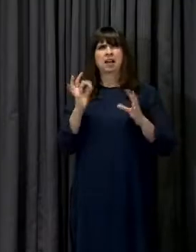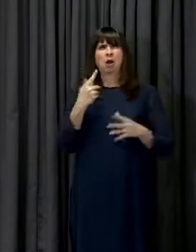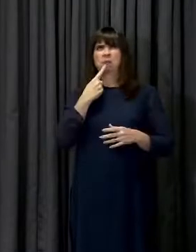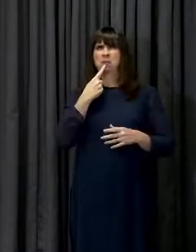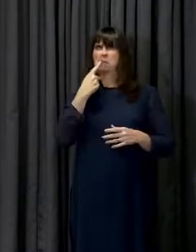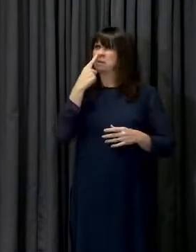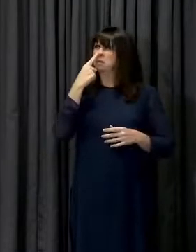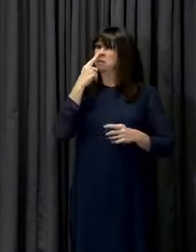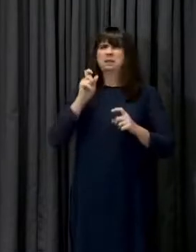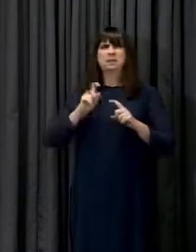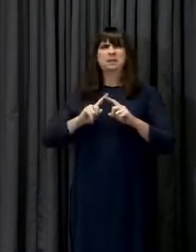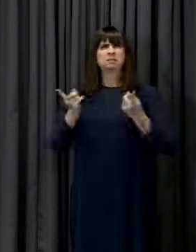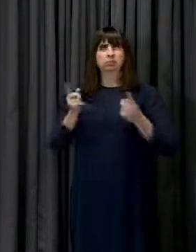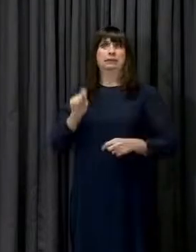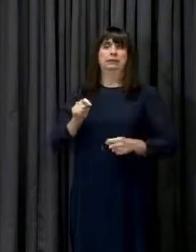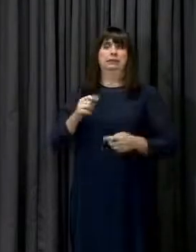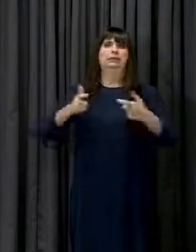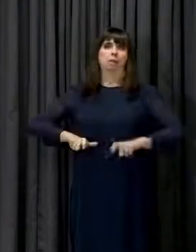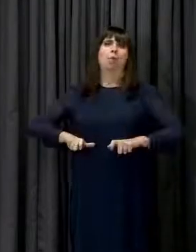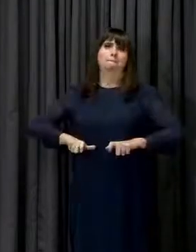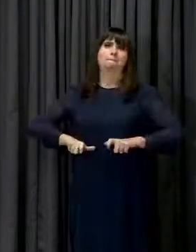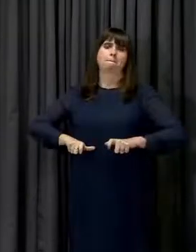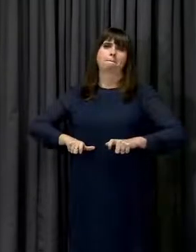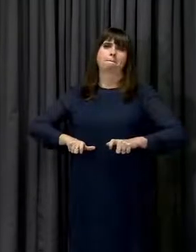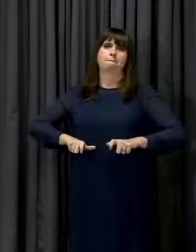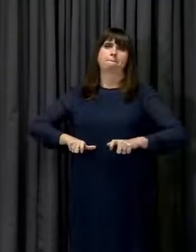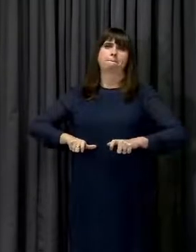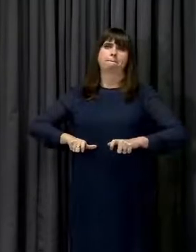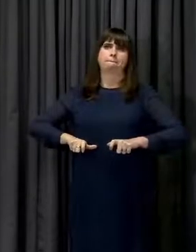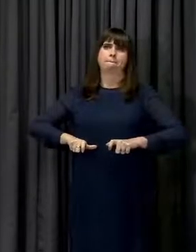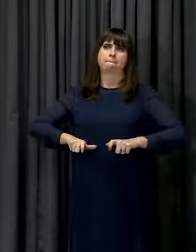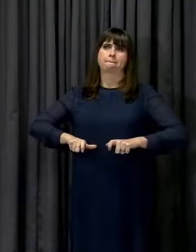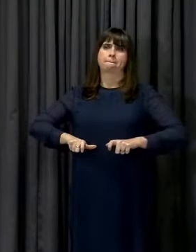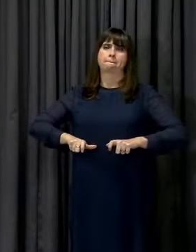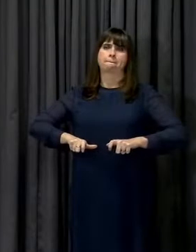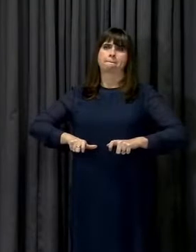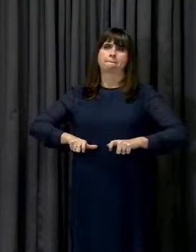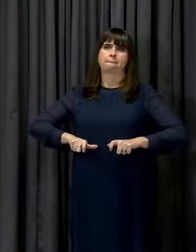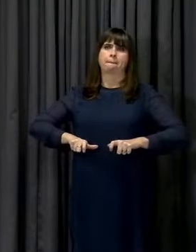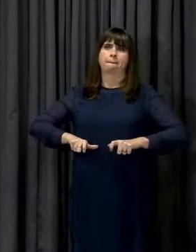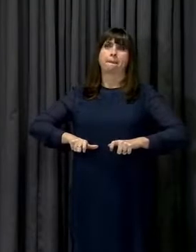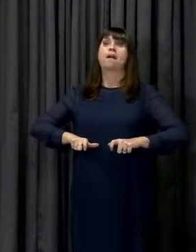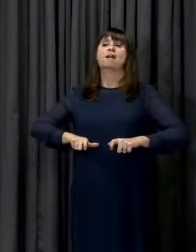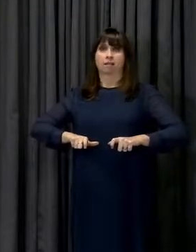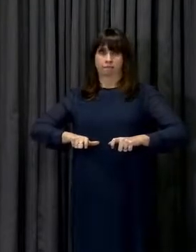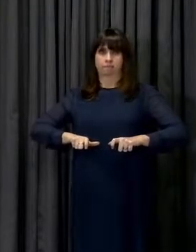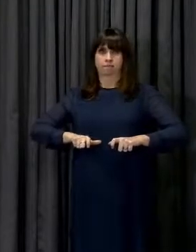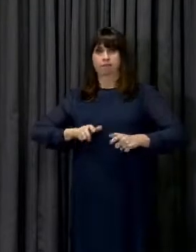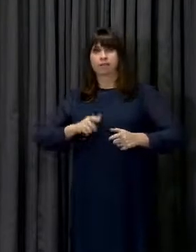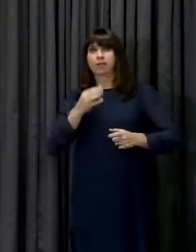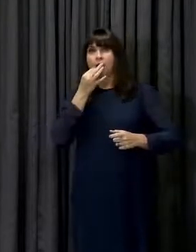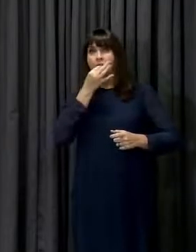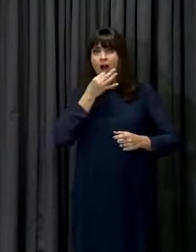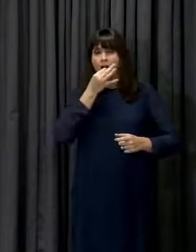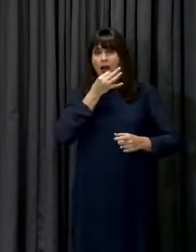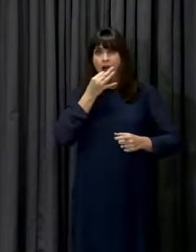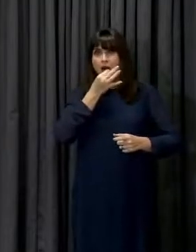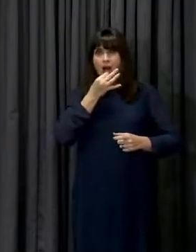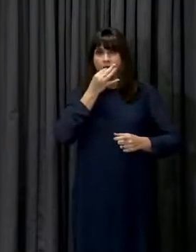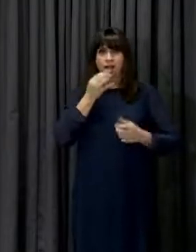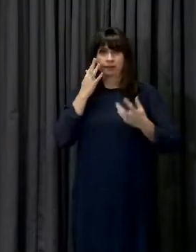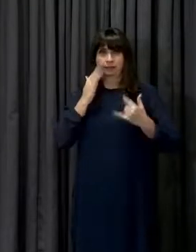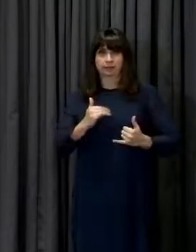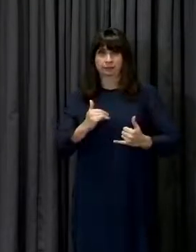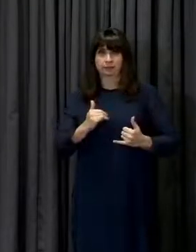should arrange to have a test after we started isolating and not before. We should also